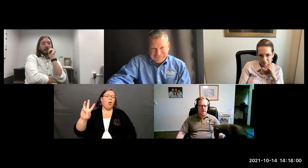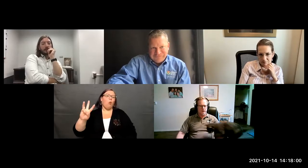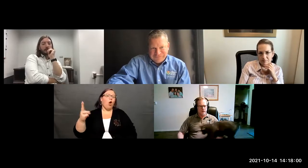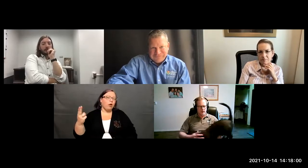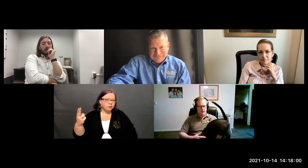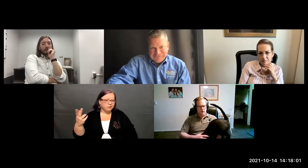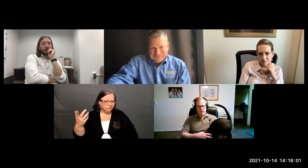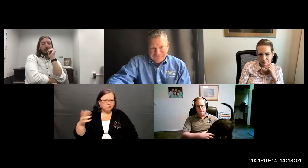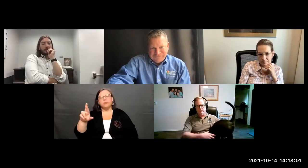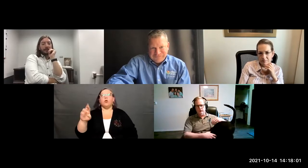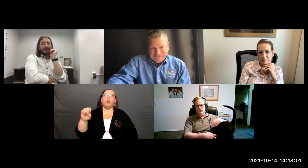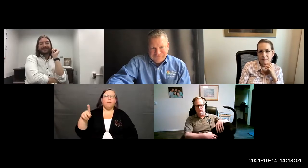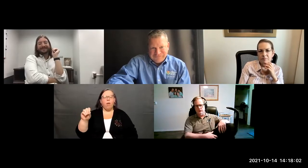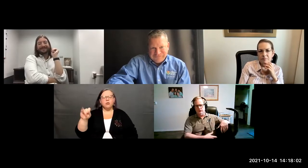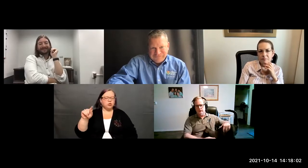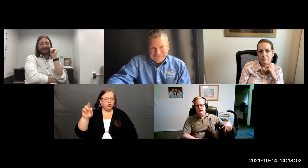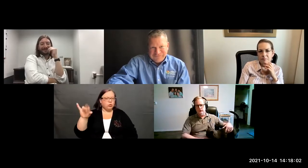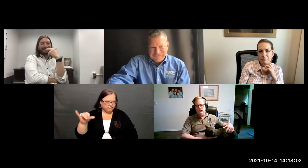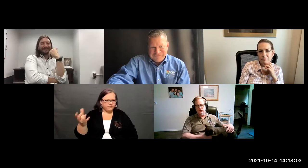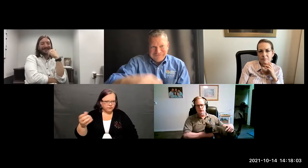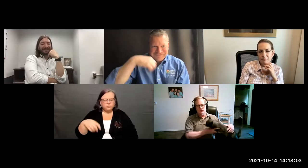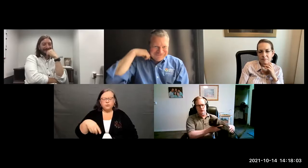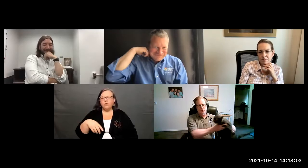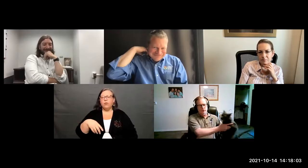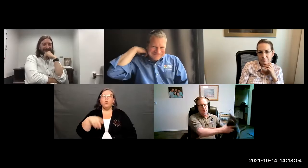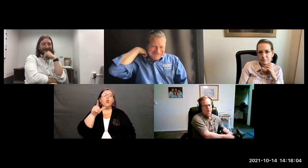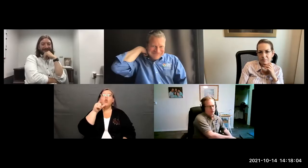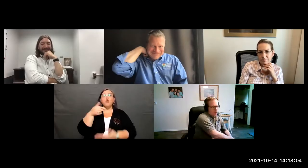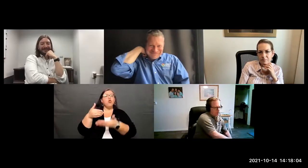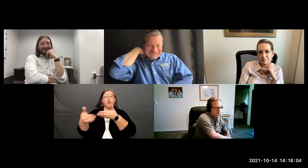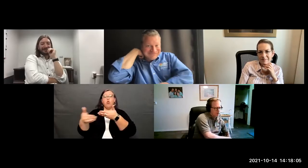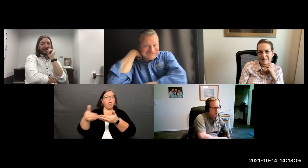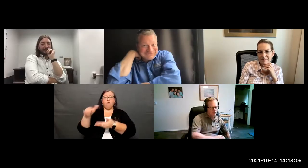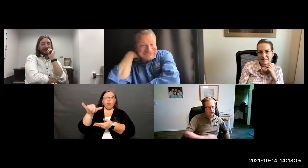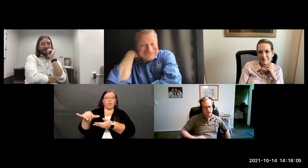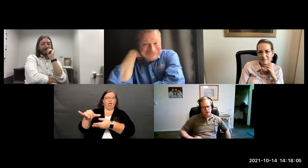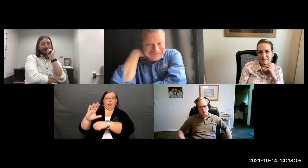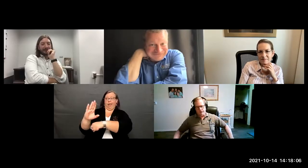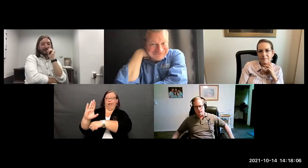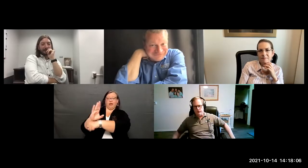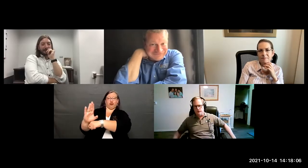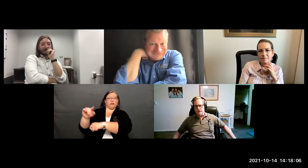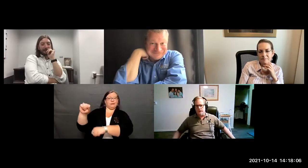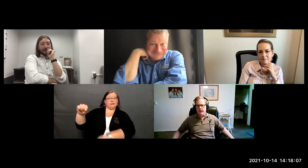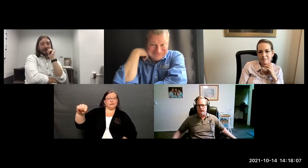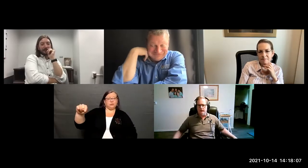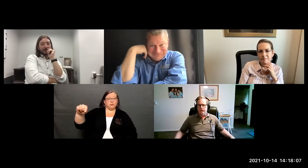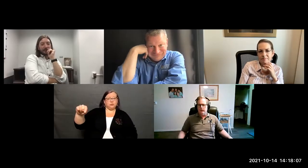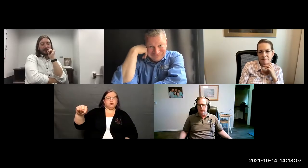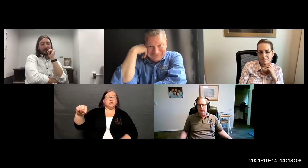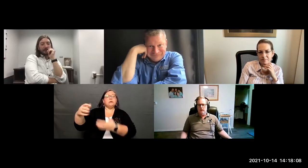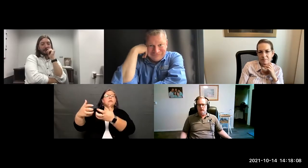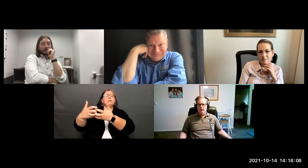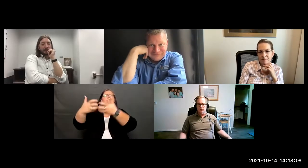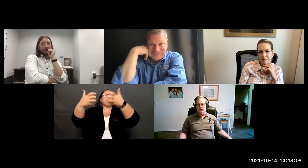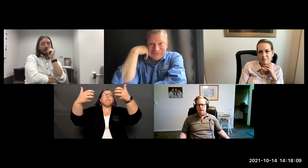that whoever does this is separate from whatever research